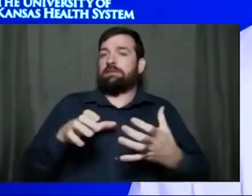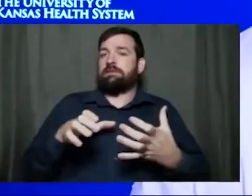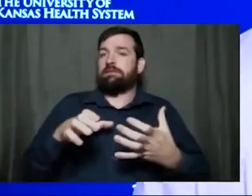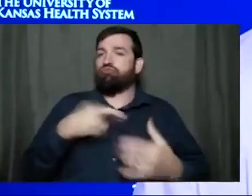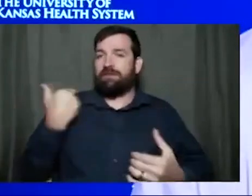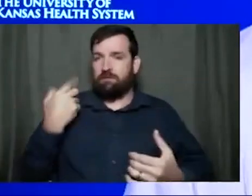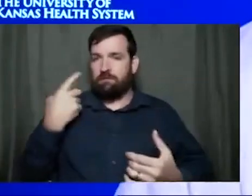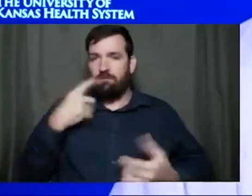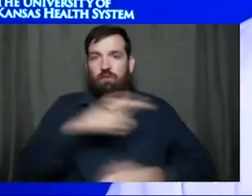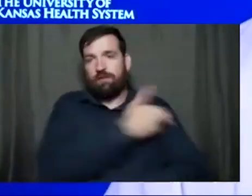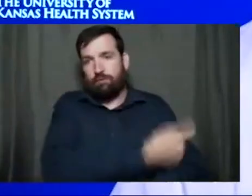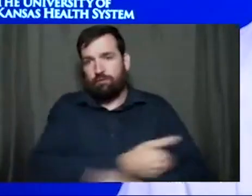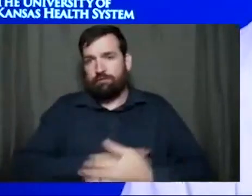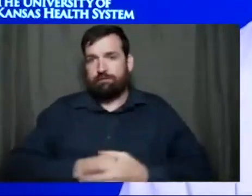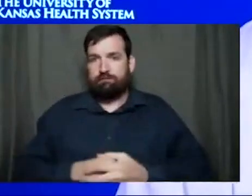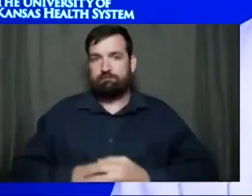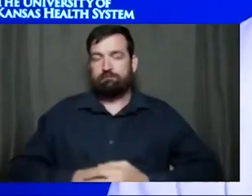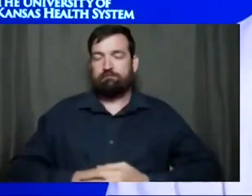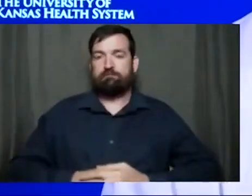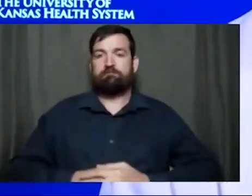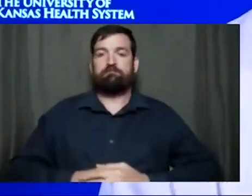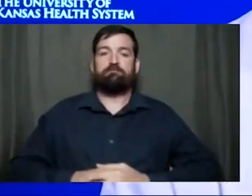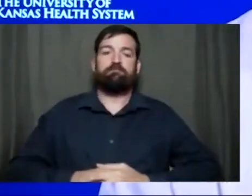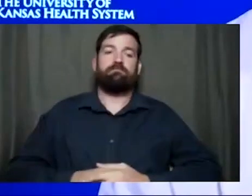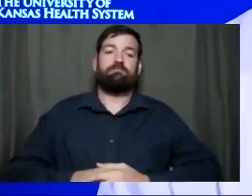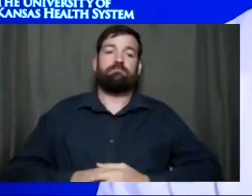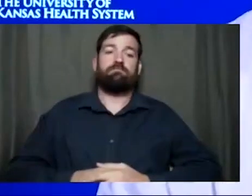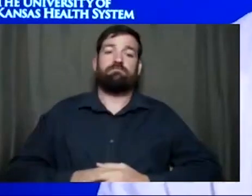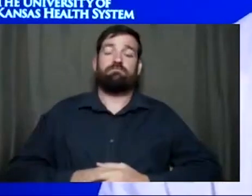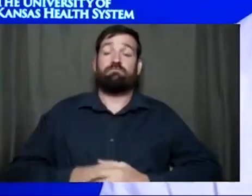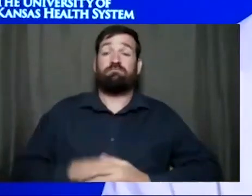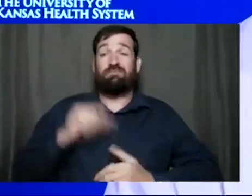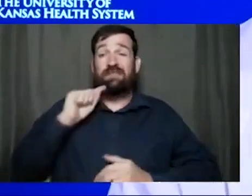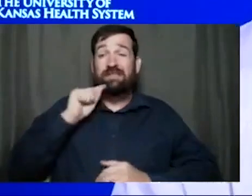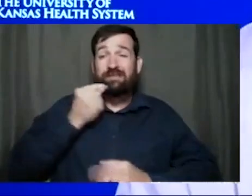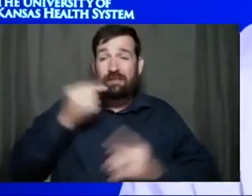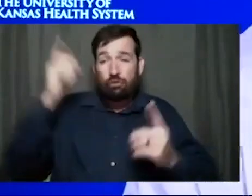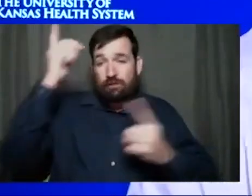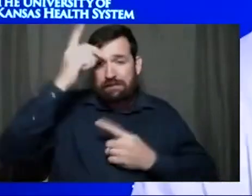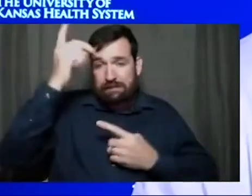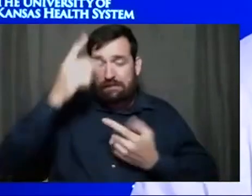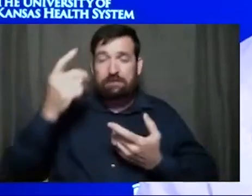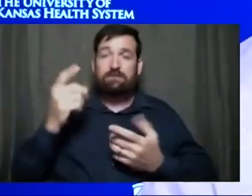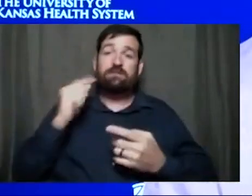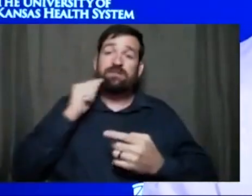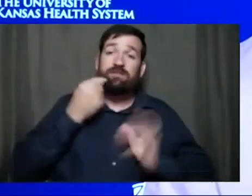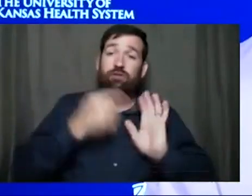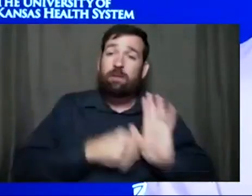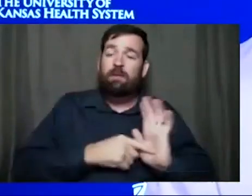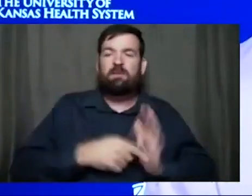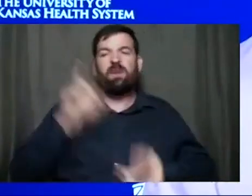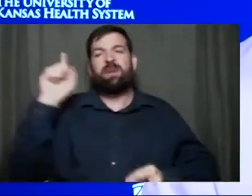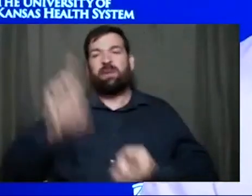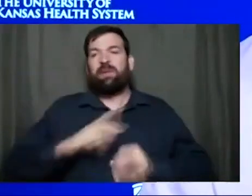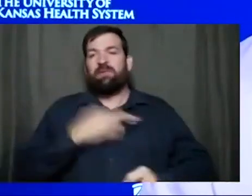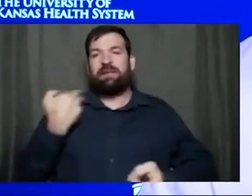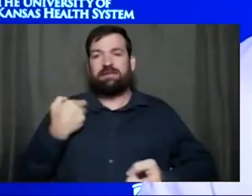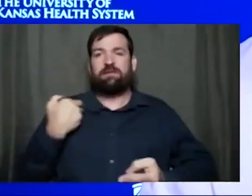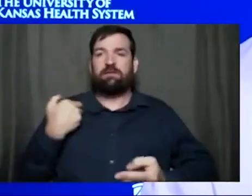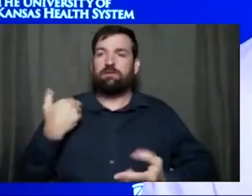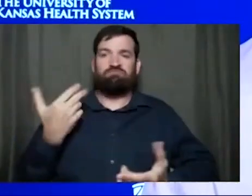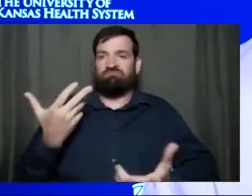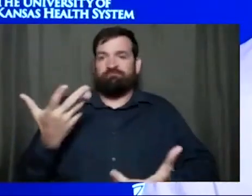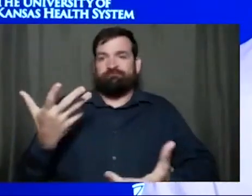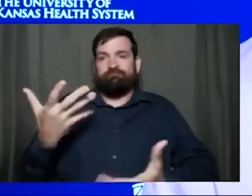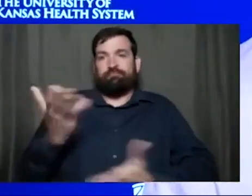They have less of a chance of developing significant symptoms. So that is already good. That's inherently in the virus